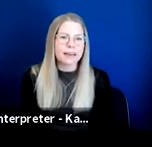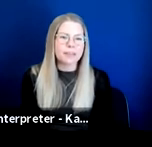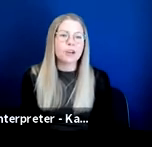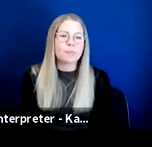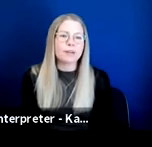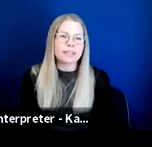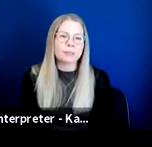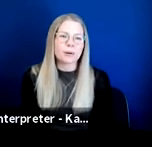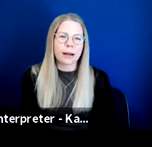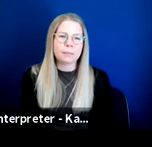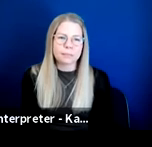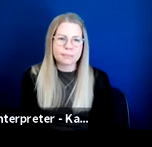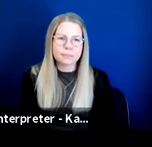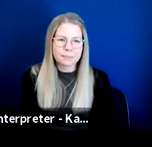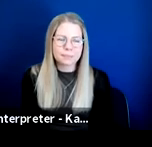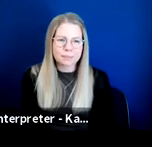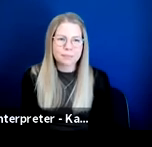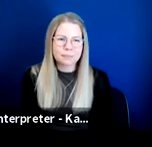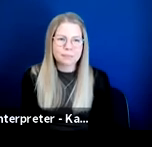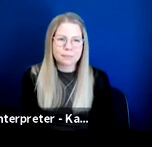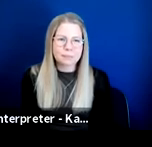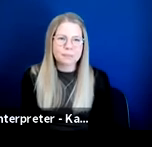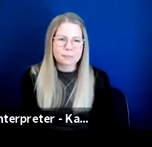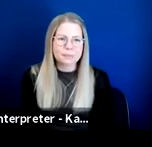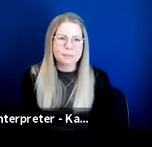and then the job readiness program.